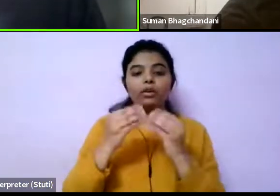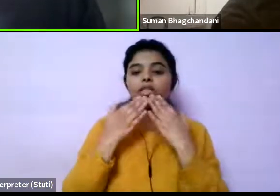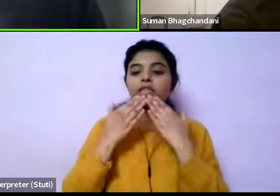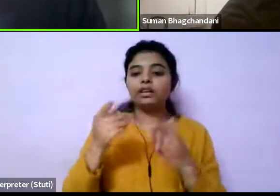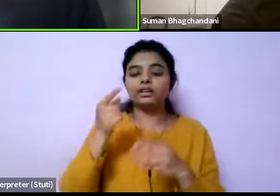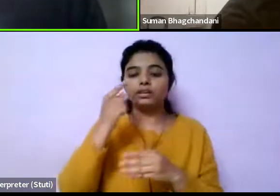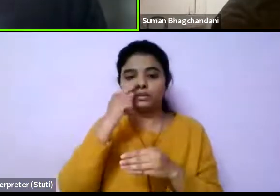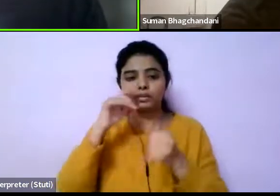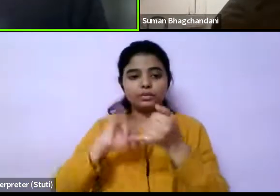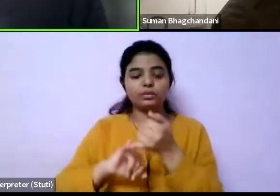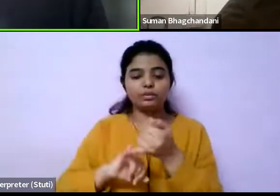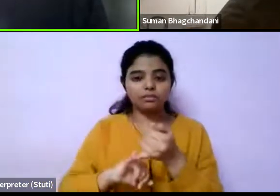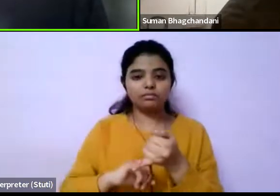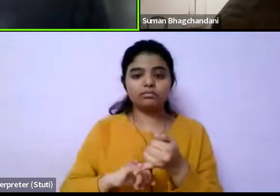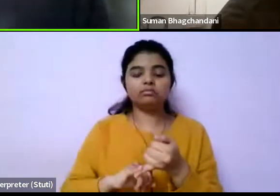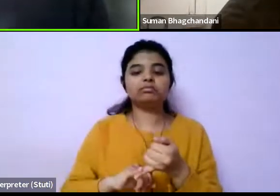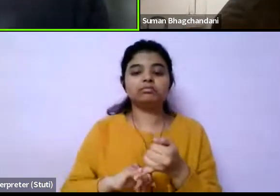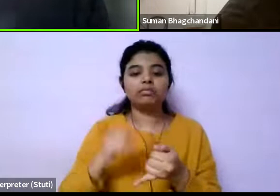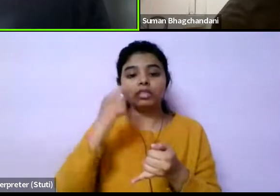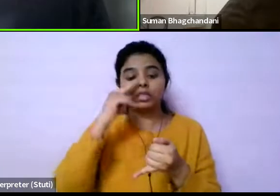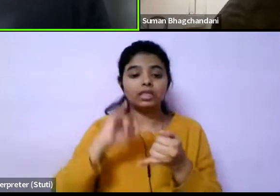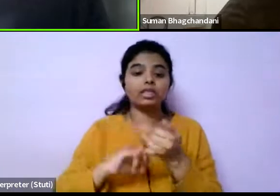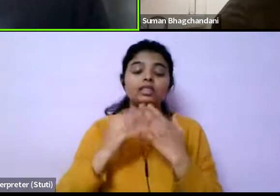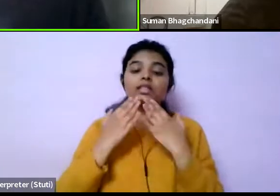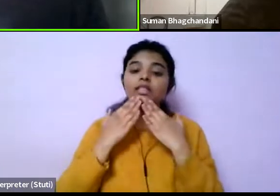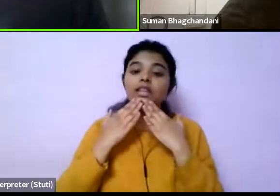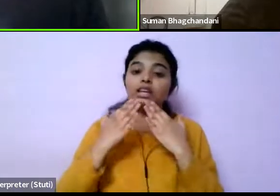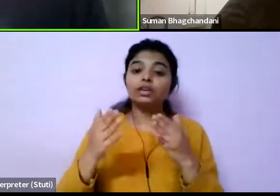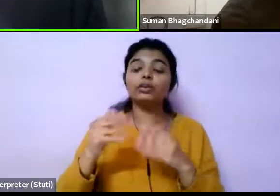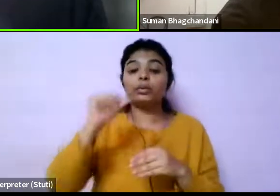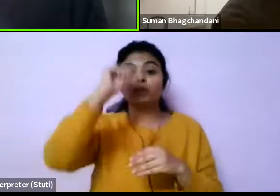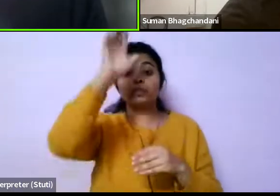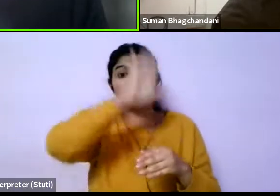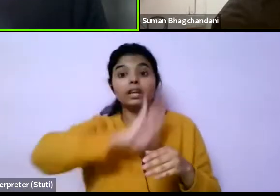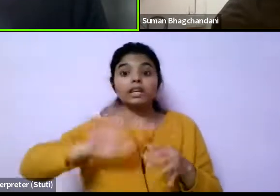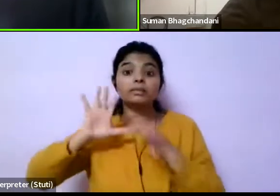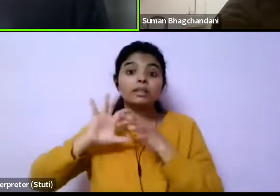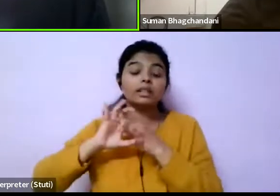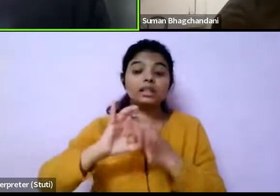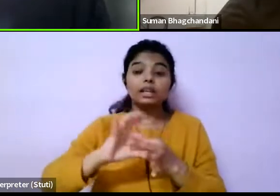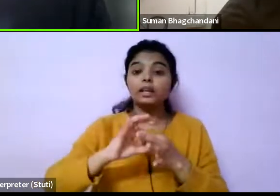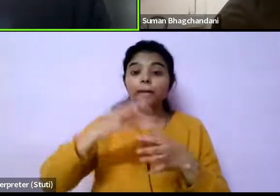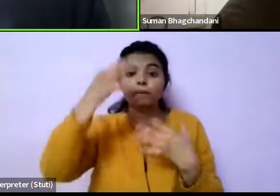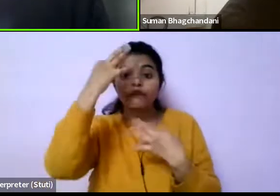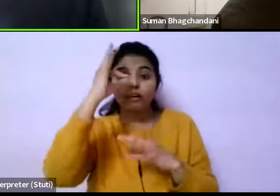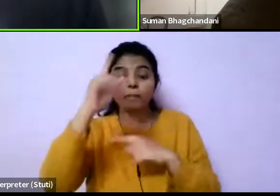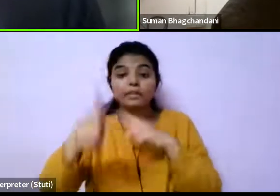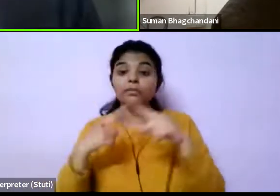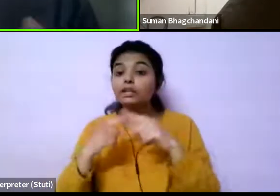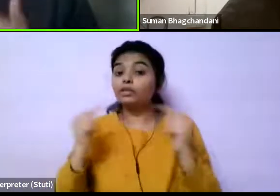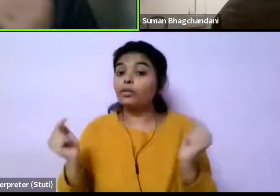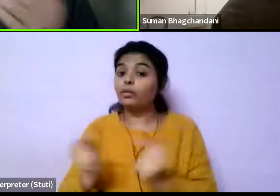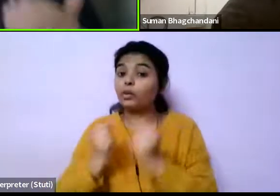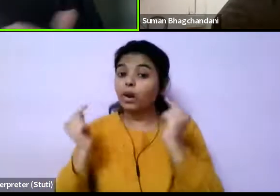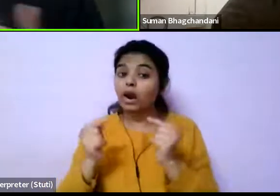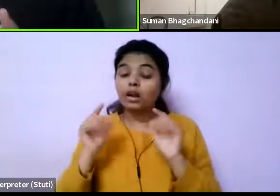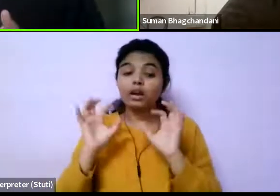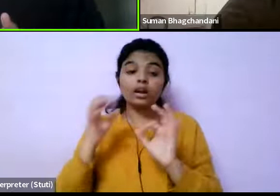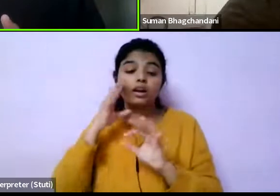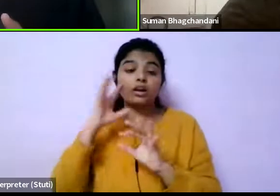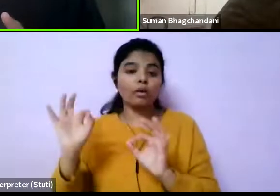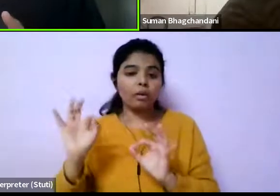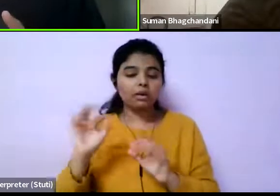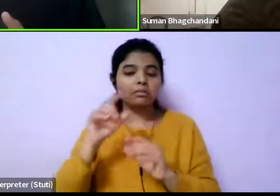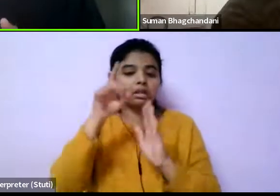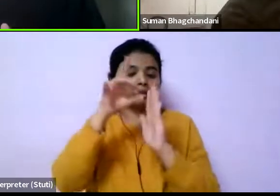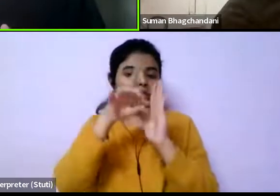for bringing in Indian performance epistemologies and their critique, and then going down